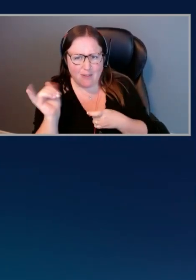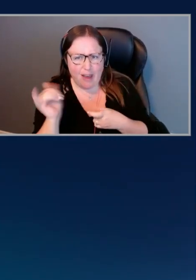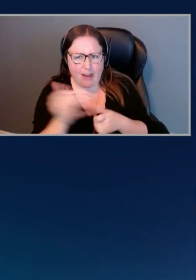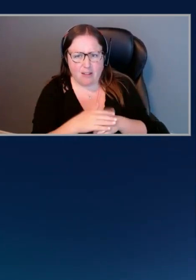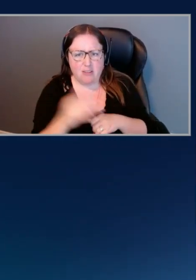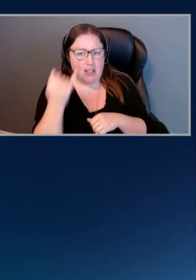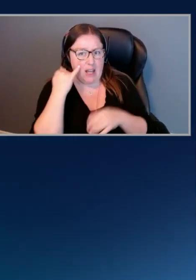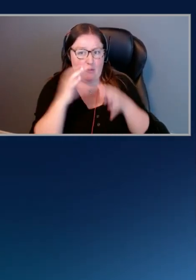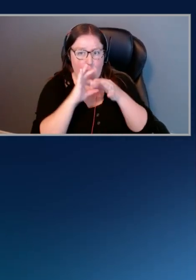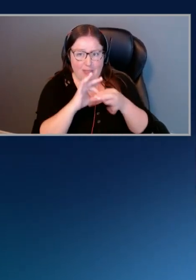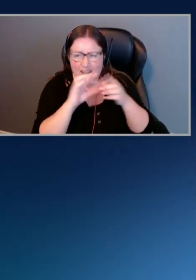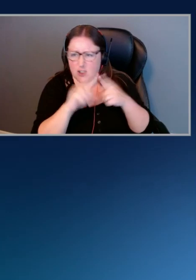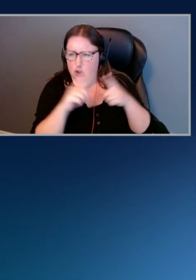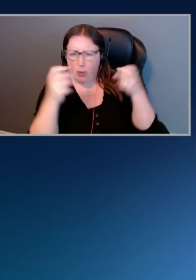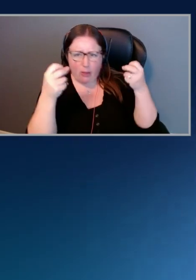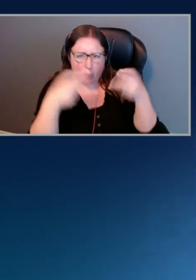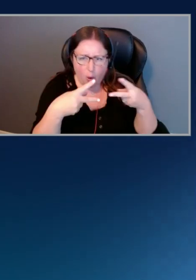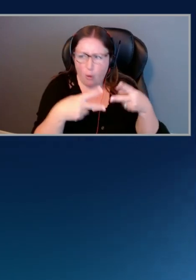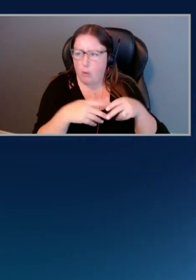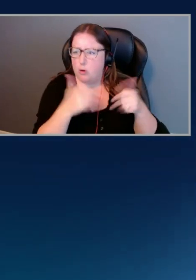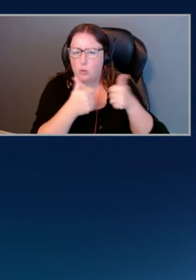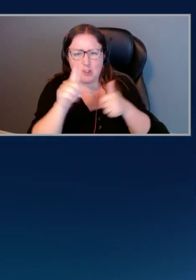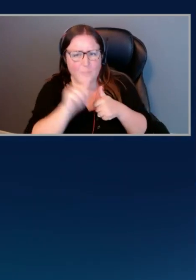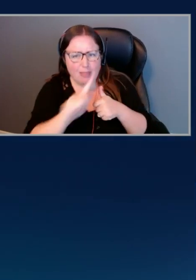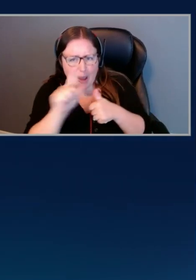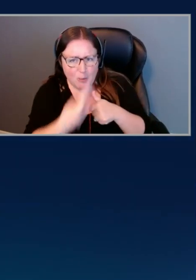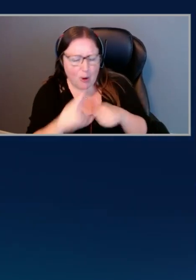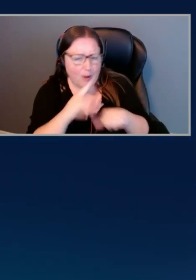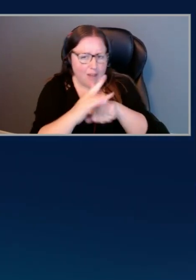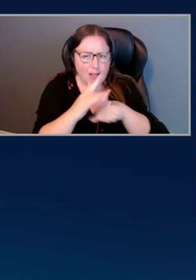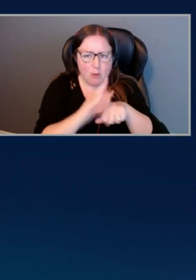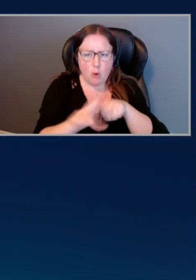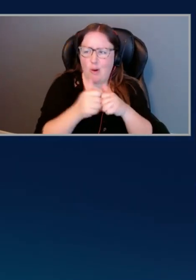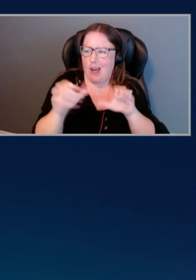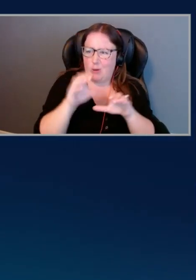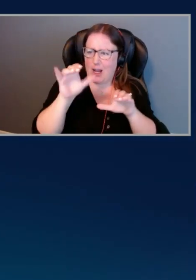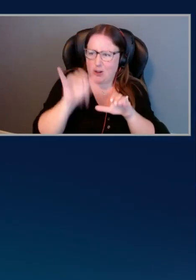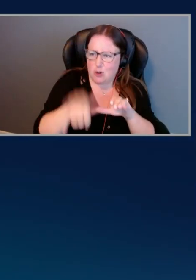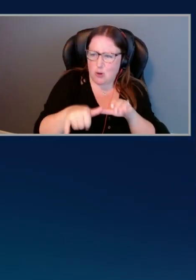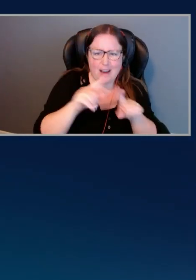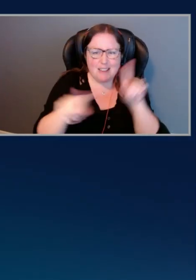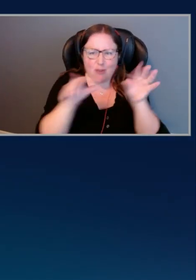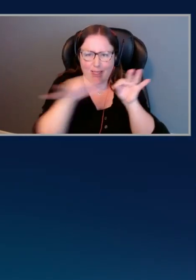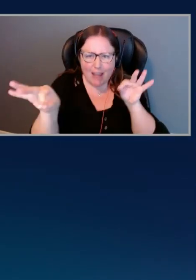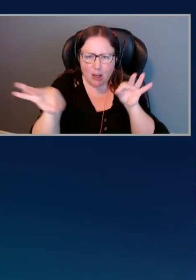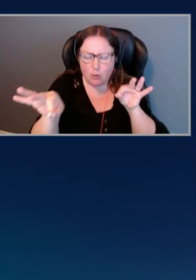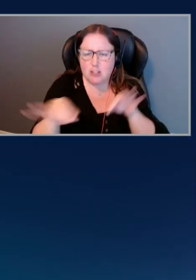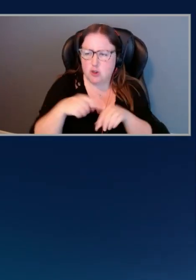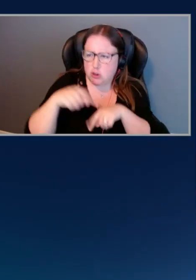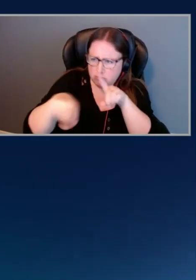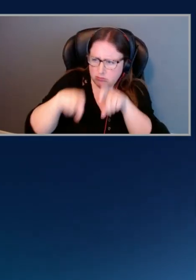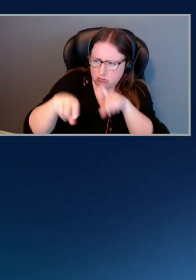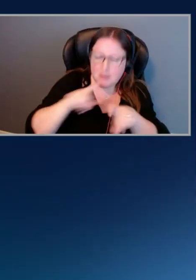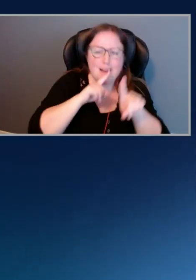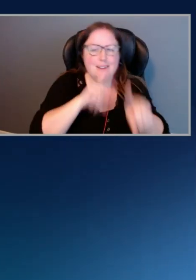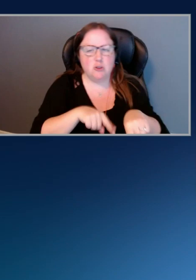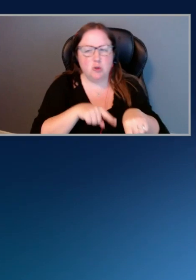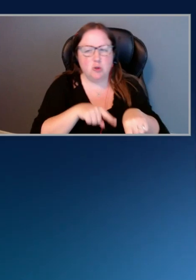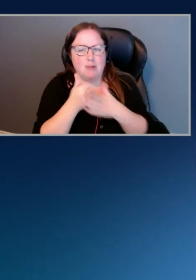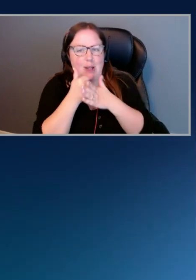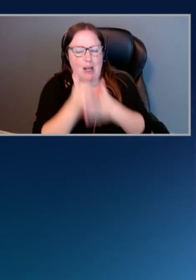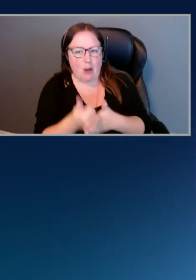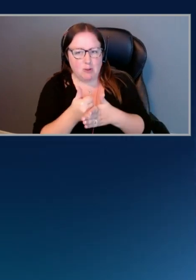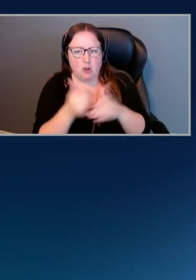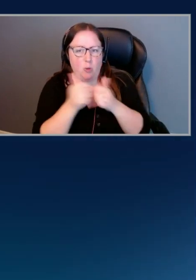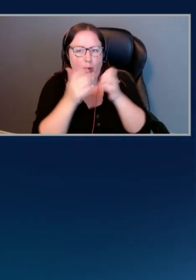about how does the code work, what libraries are there available, how do I do this in a different language, you just ask it, you get an answer. So it helps you basically on the path without